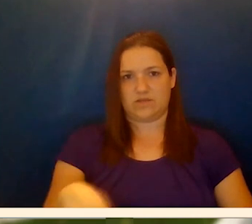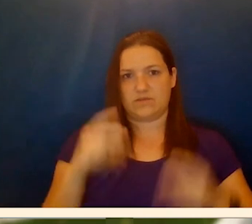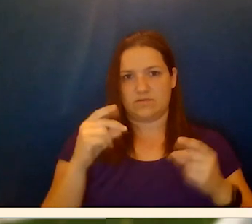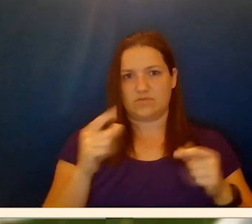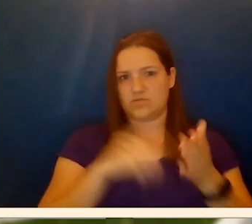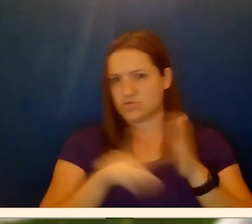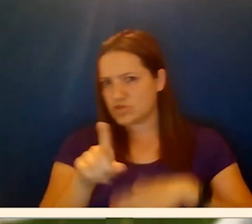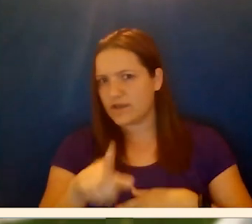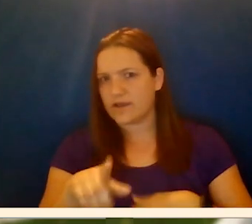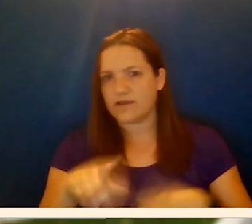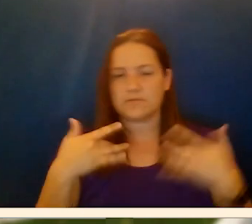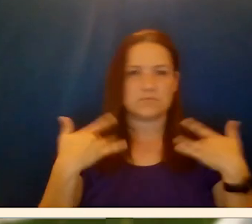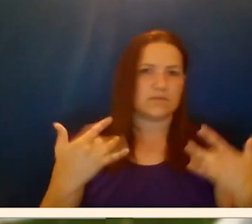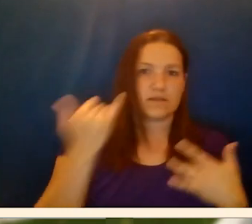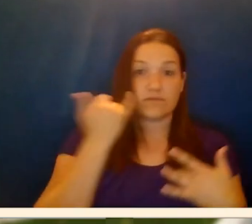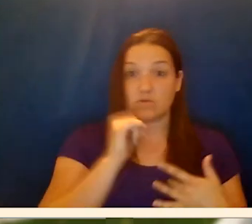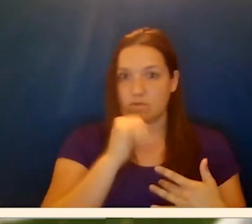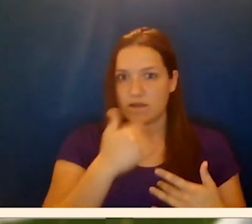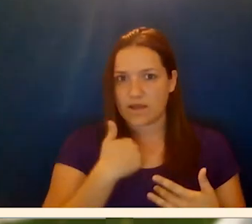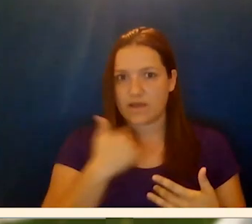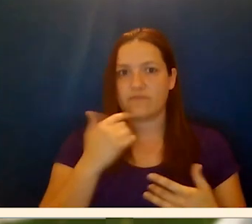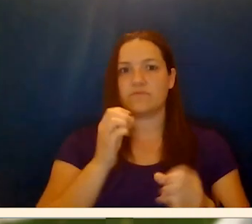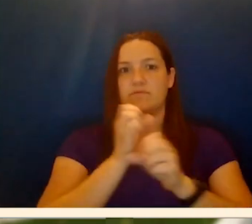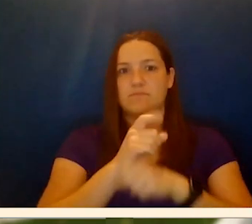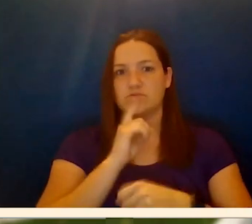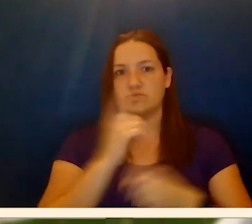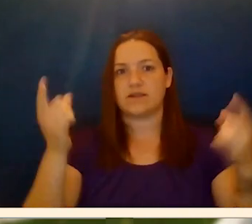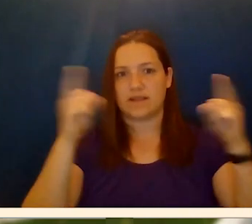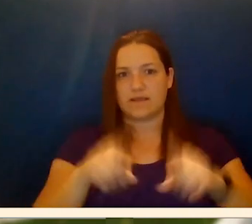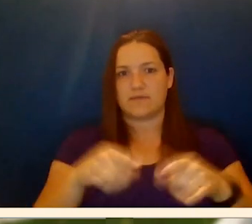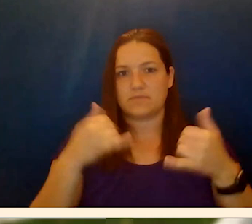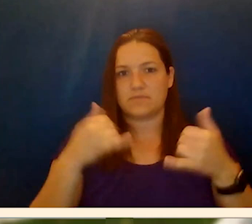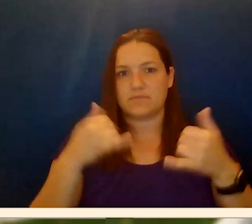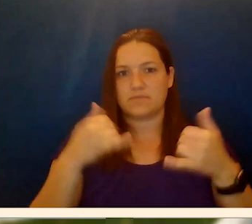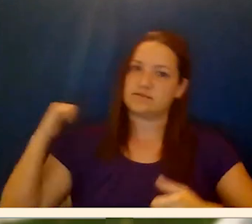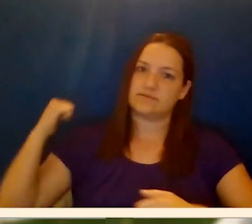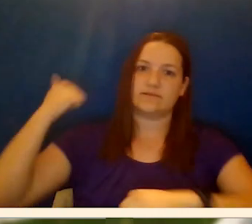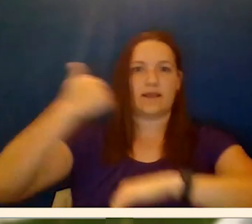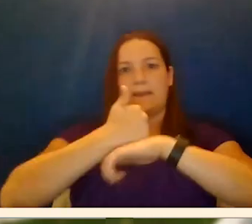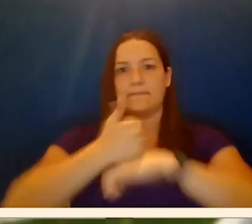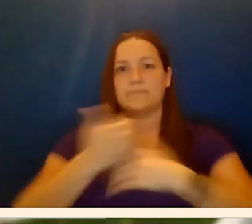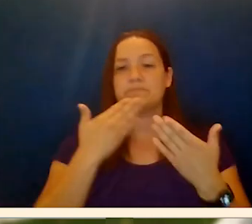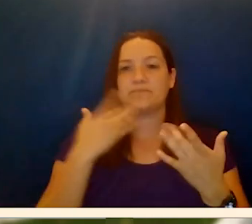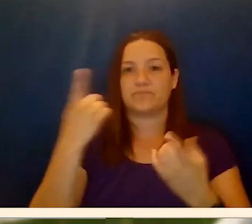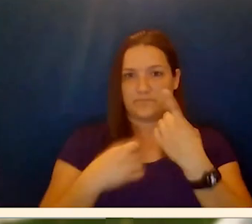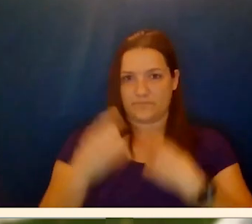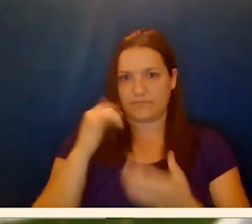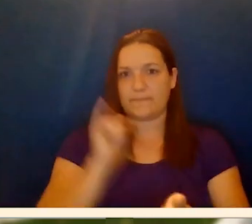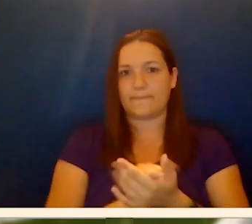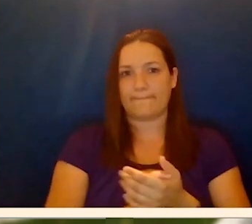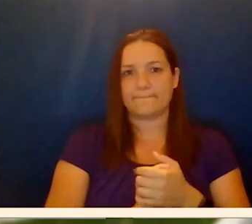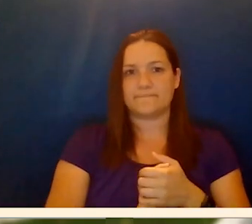was going to make it happen today. Awesome. So thank you for that question. He was under the impression we had it everywhere, but if that's